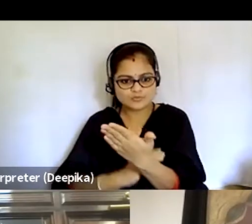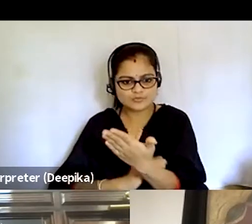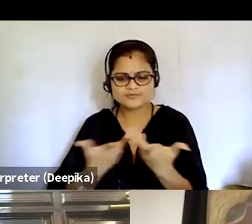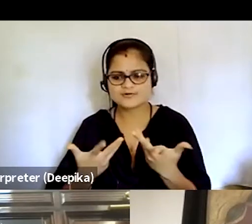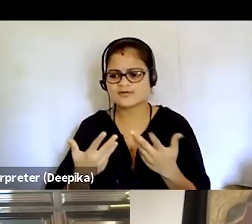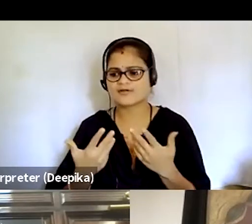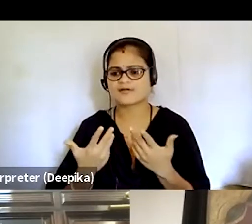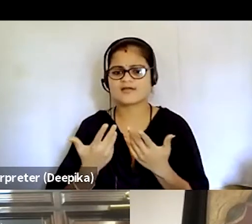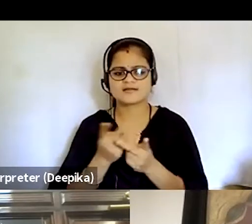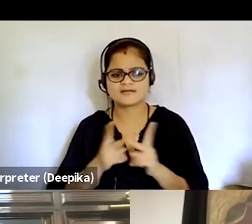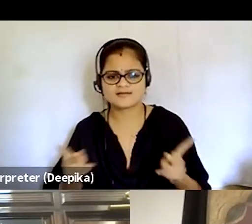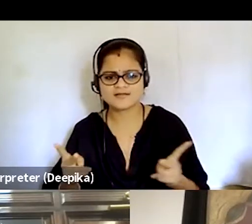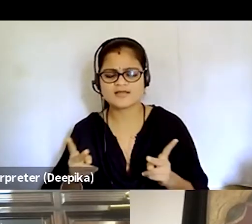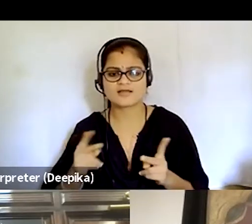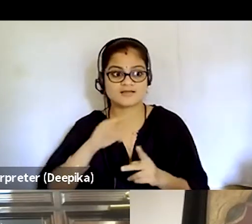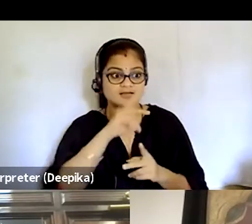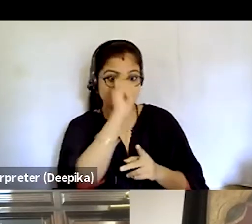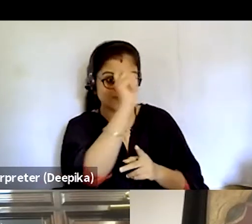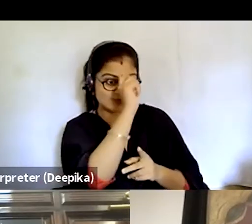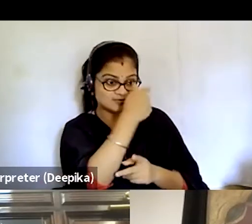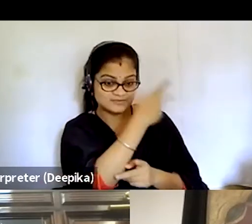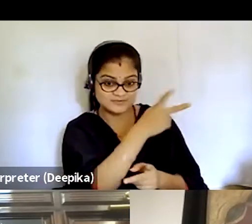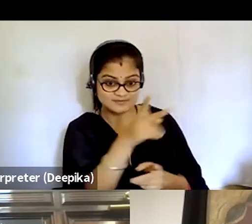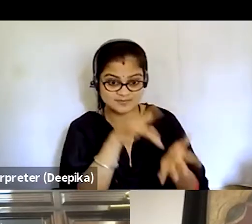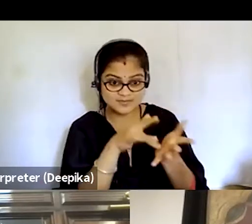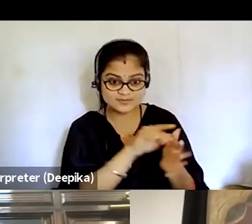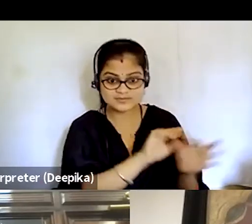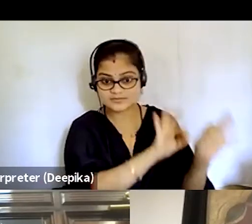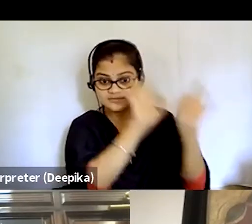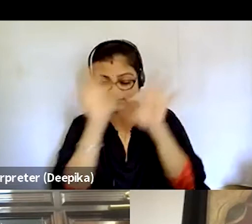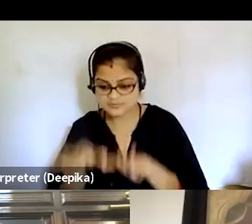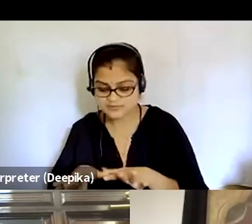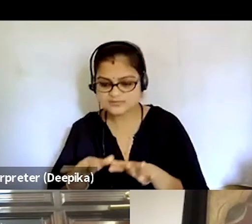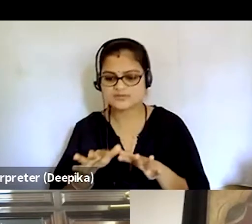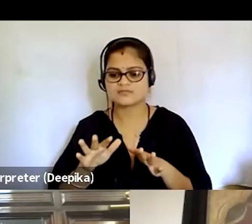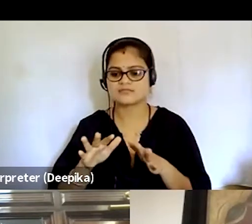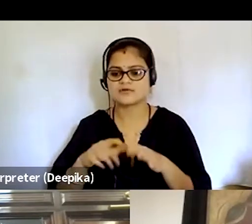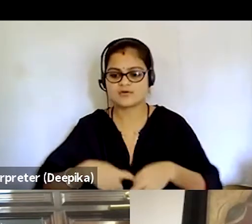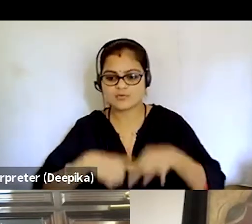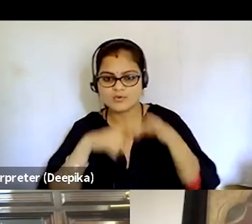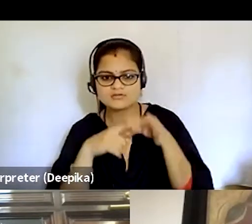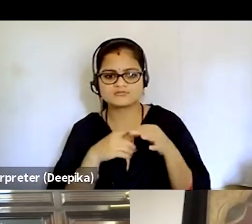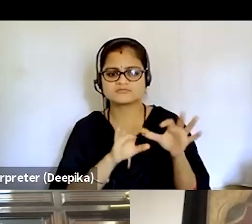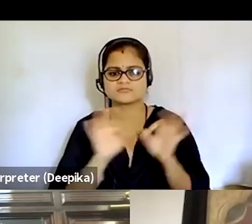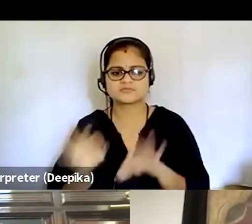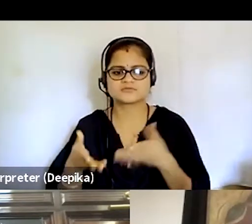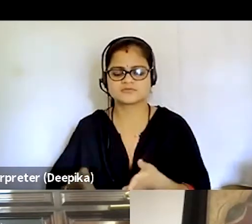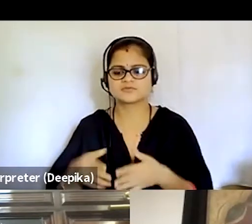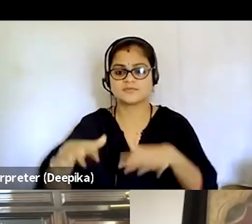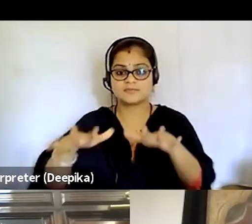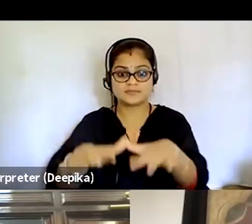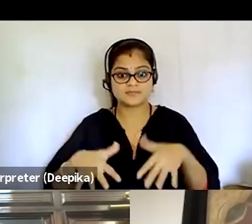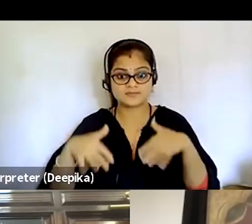like how it was done abroad in the same scale, with the same values and attributes, so that our audiences